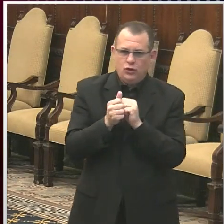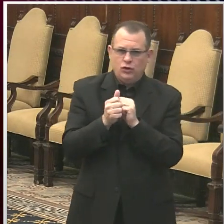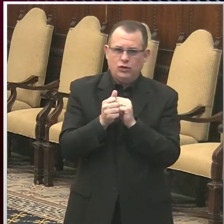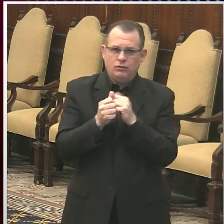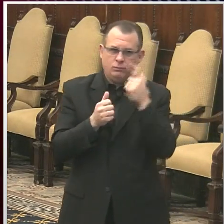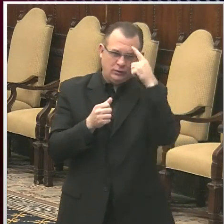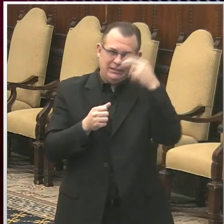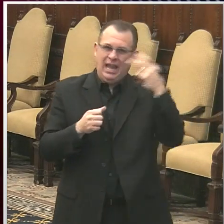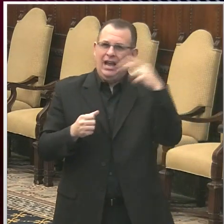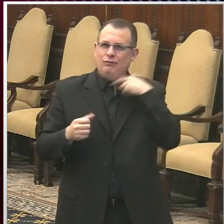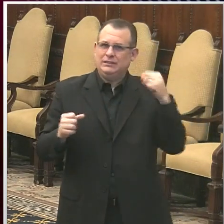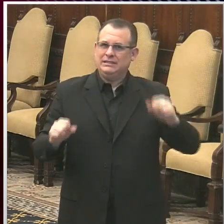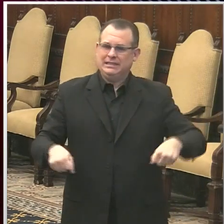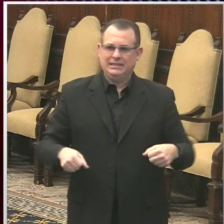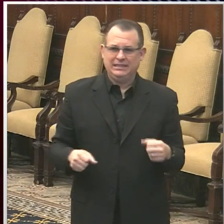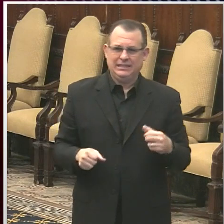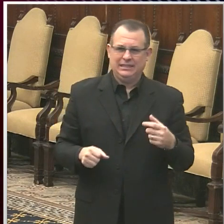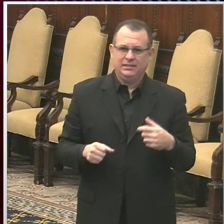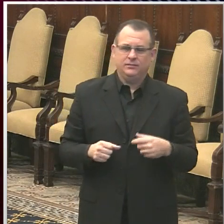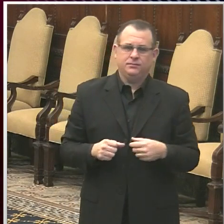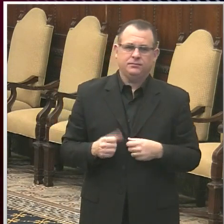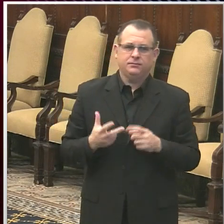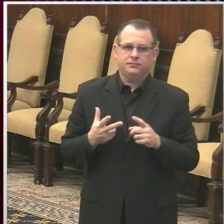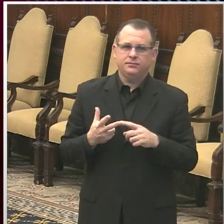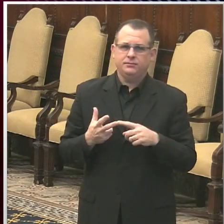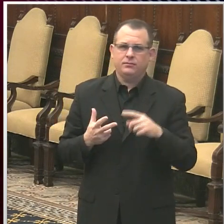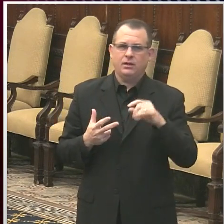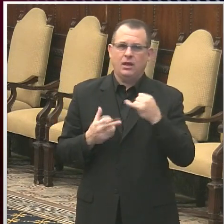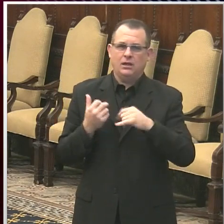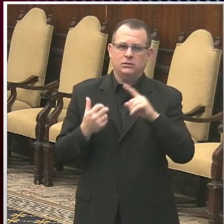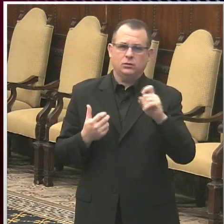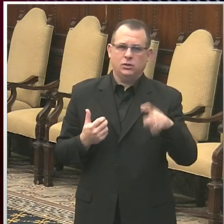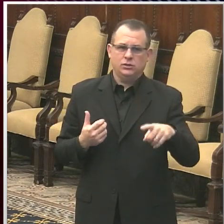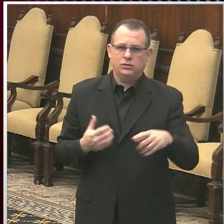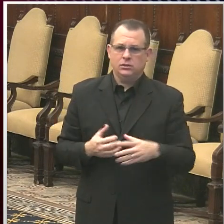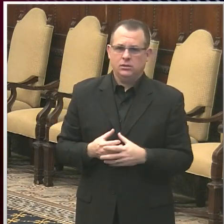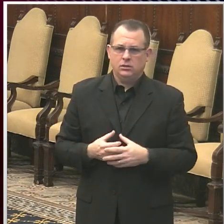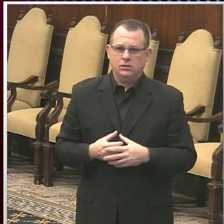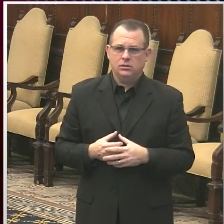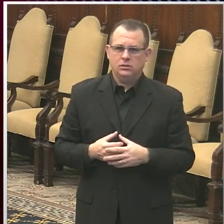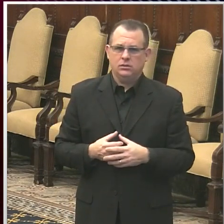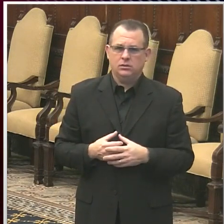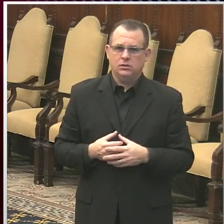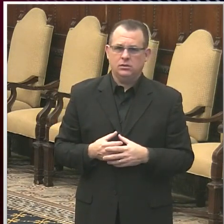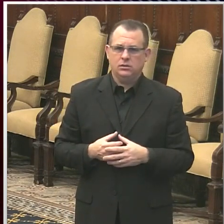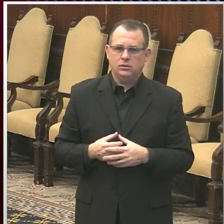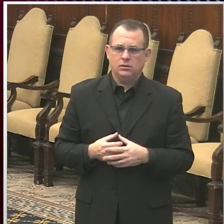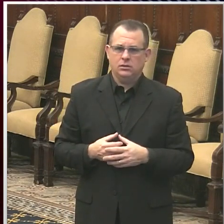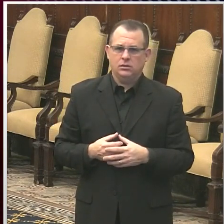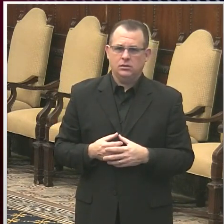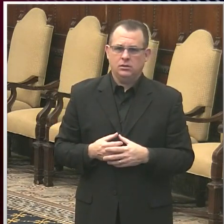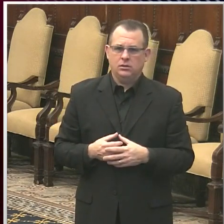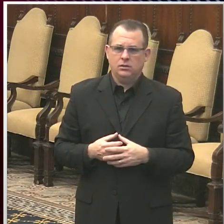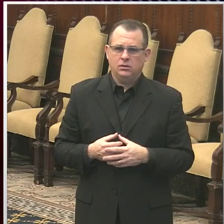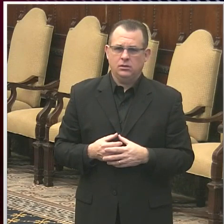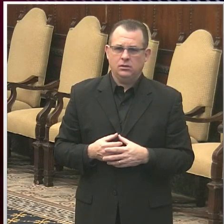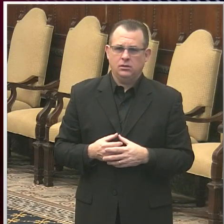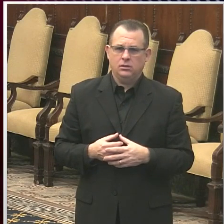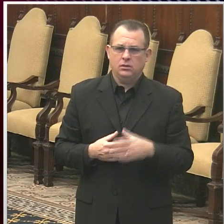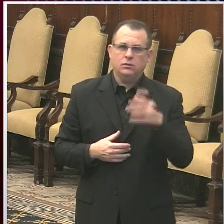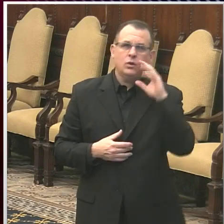Okay, and last question. With about 60 correctional officers testing positive for COVID-19, is there